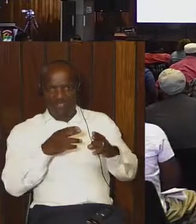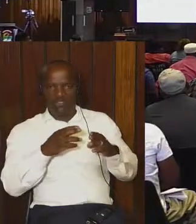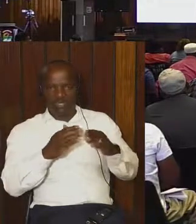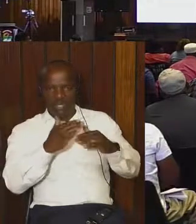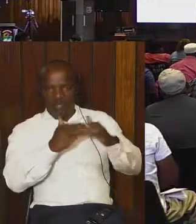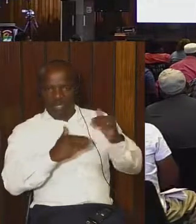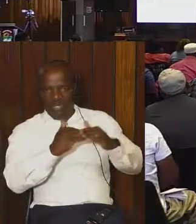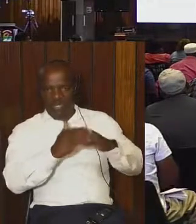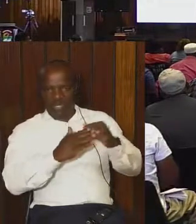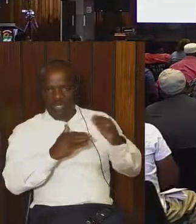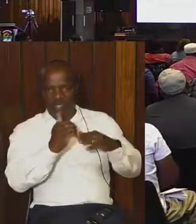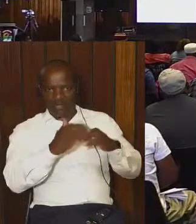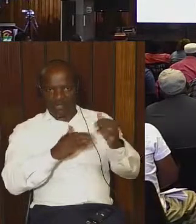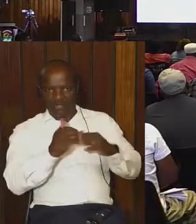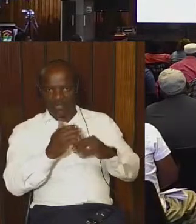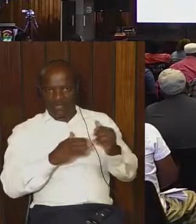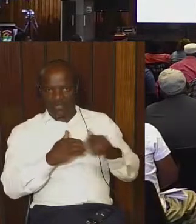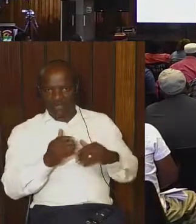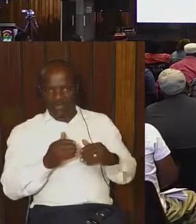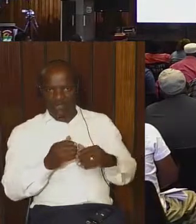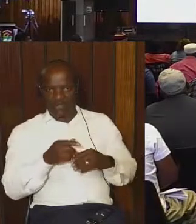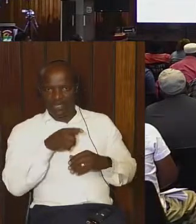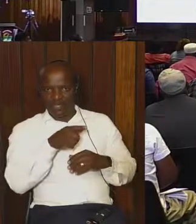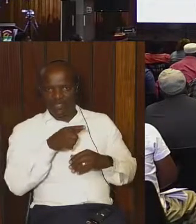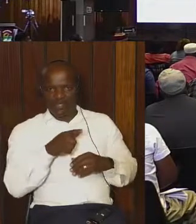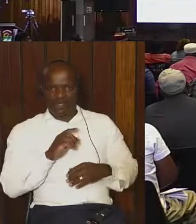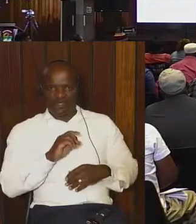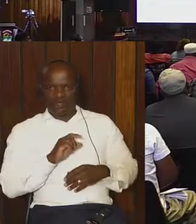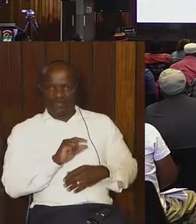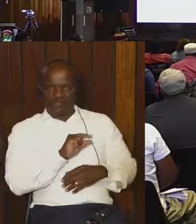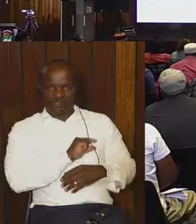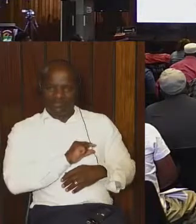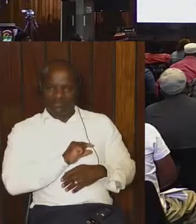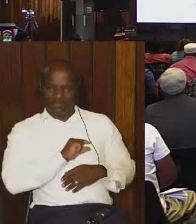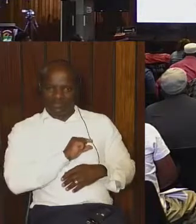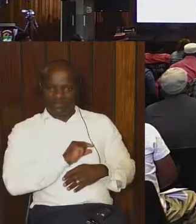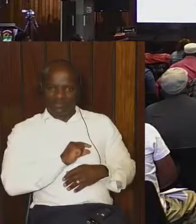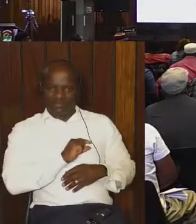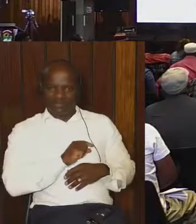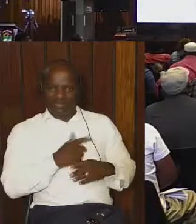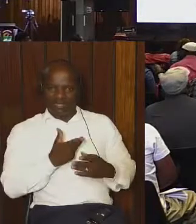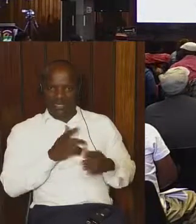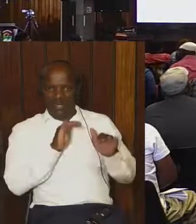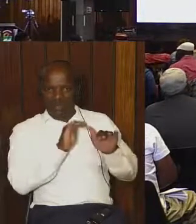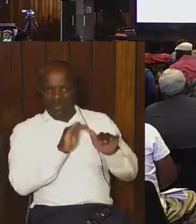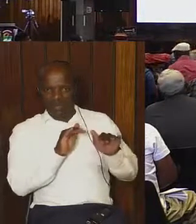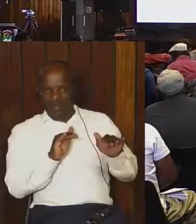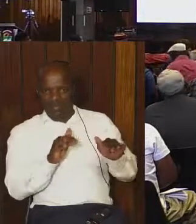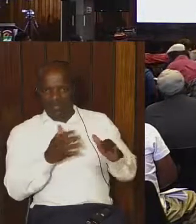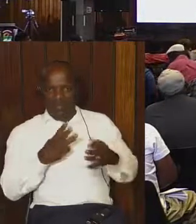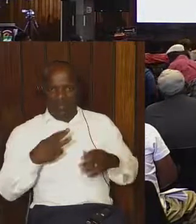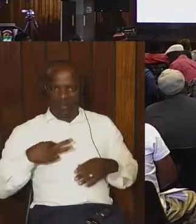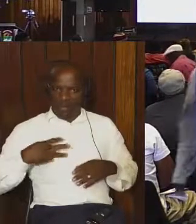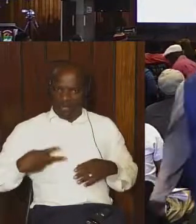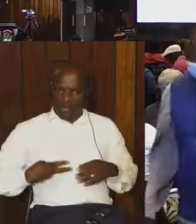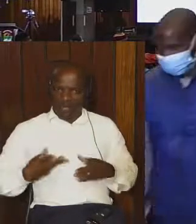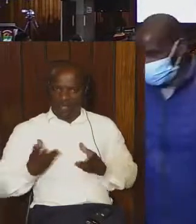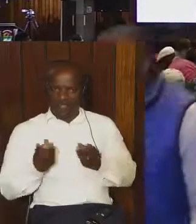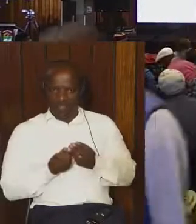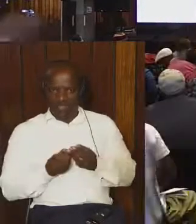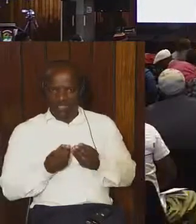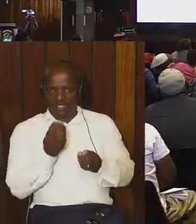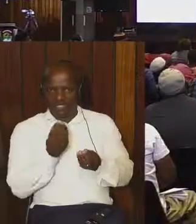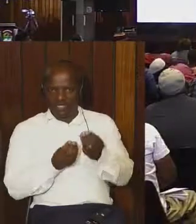What empathy have you shown, particularly to people who may be mothers with children and so